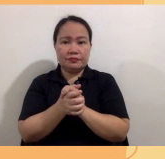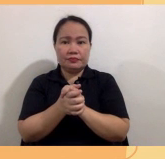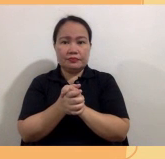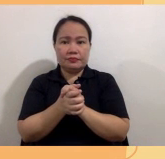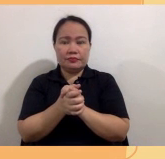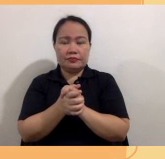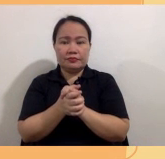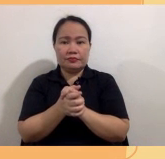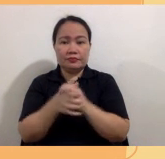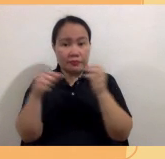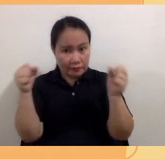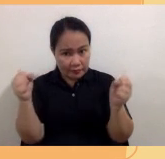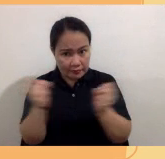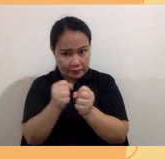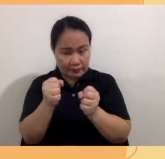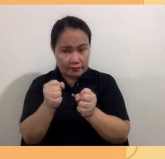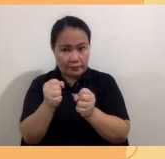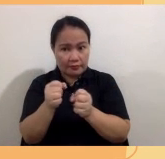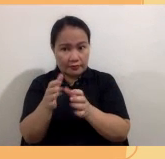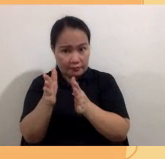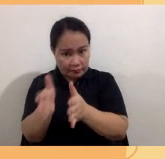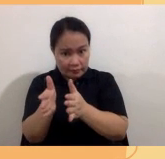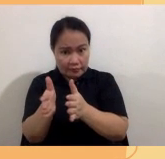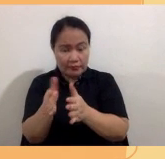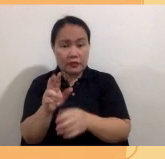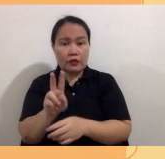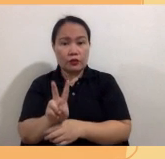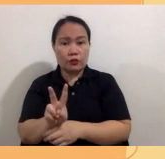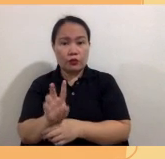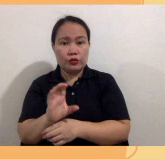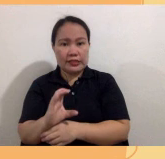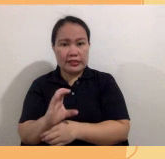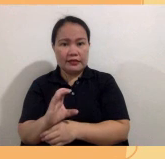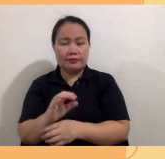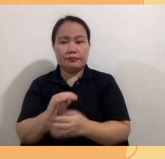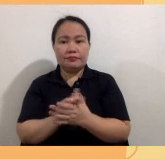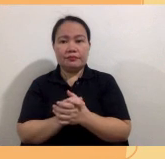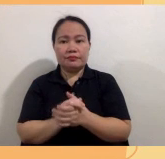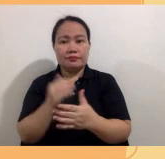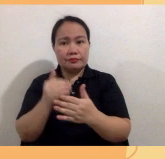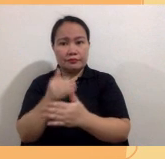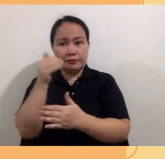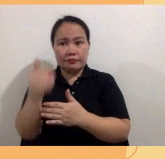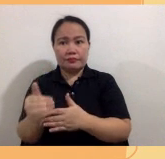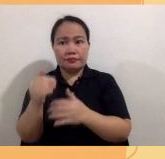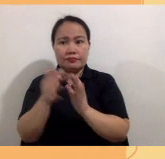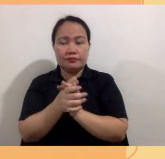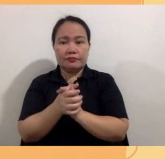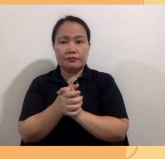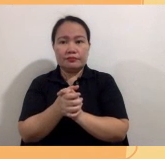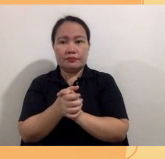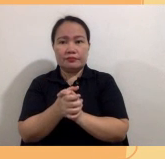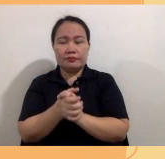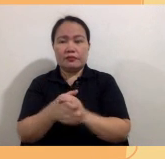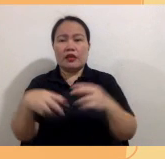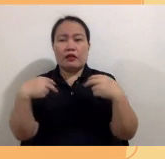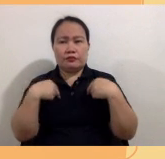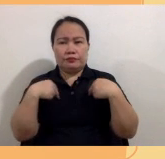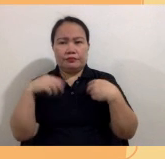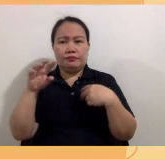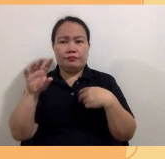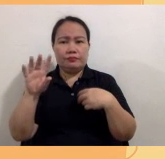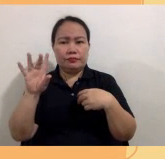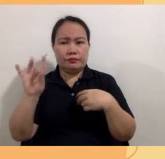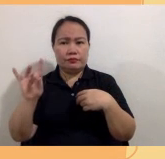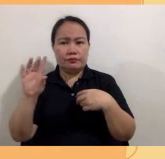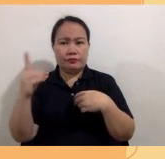na. So, we will simplify. What's left is 2C. Next. I